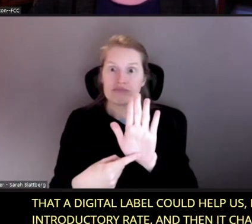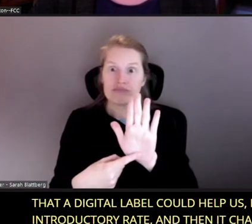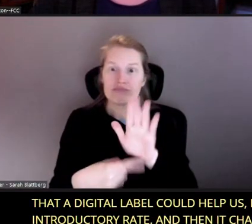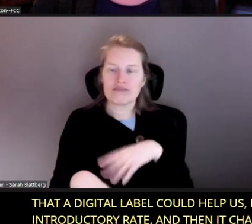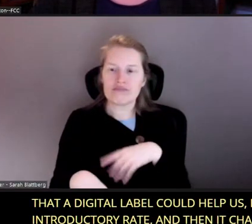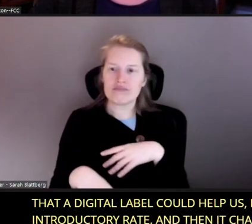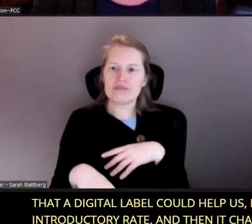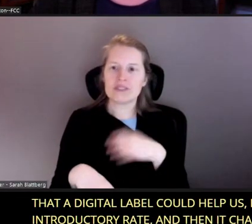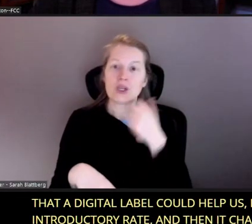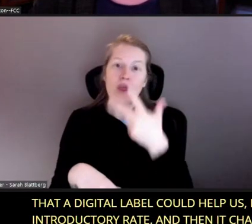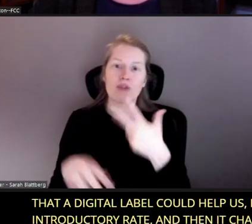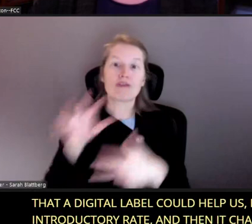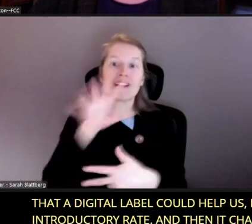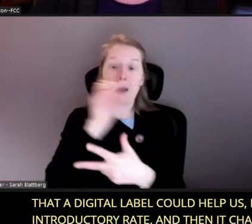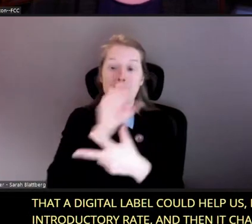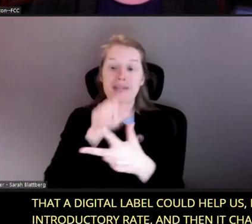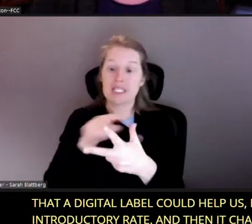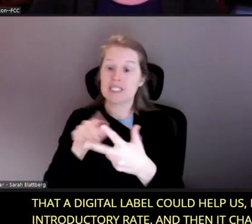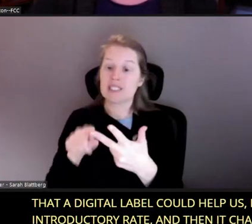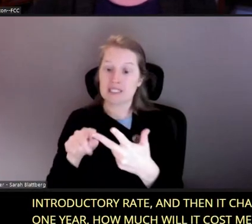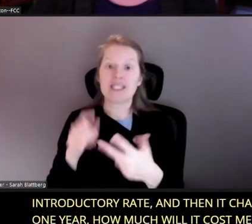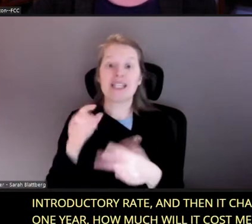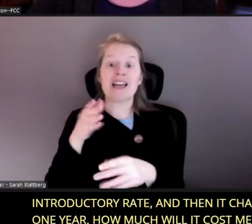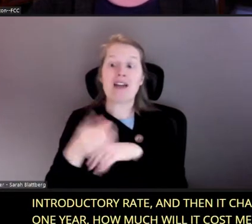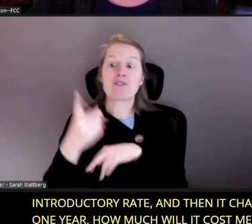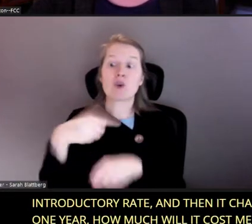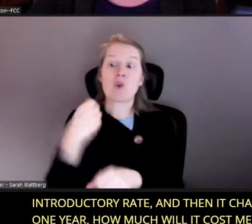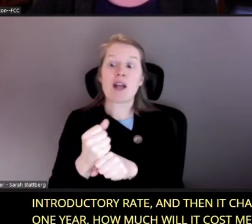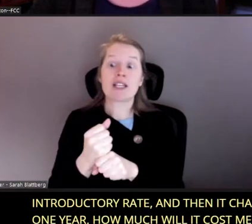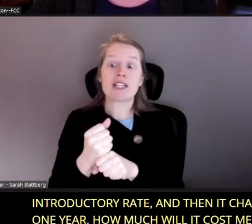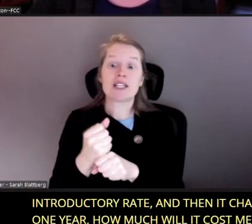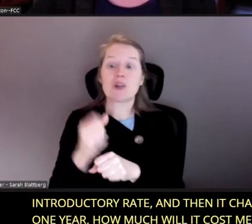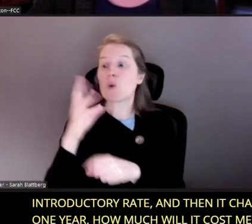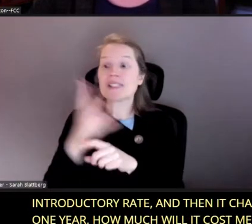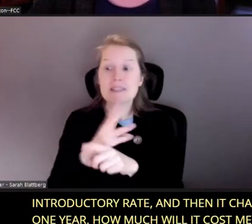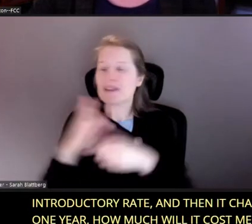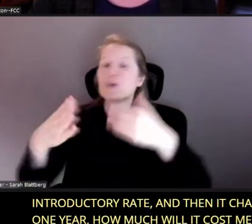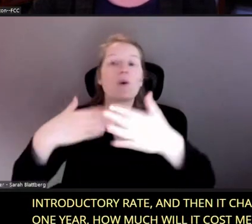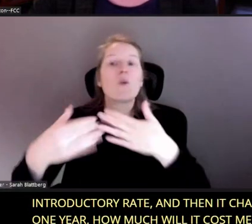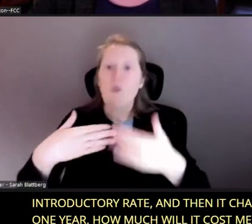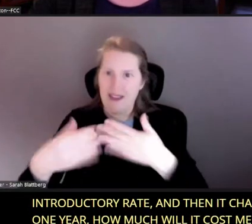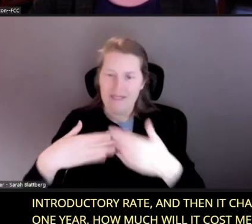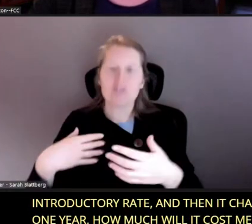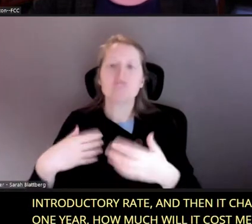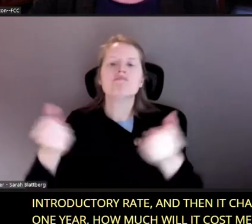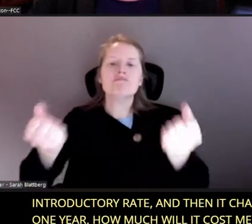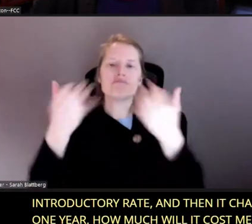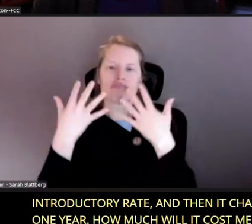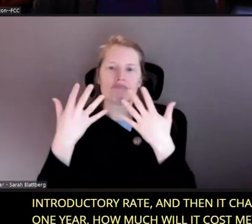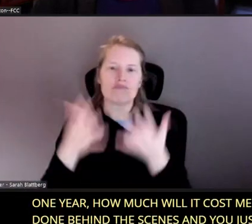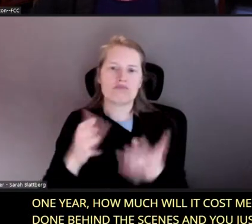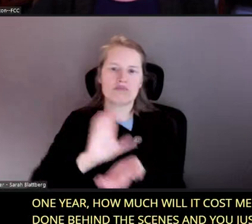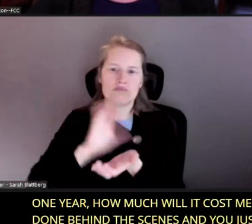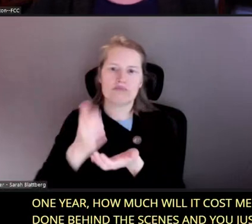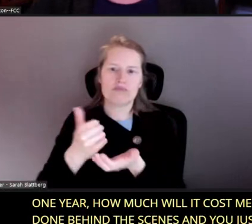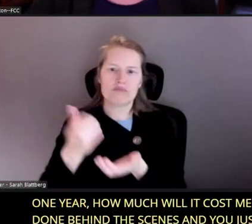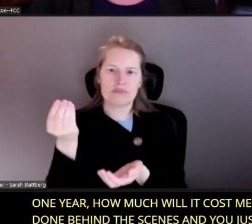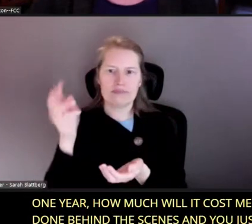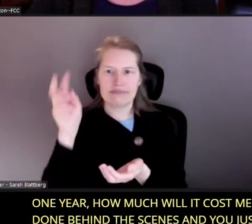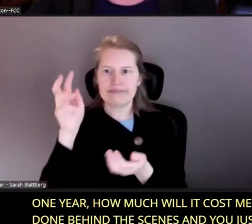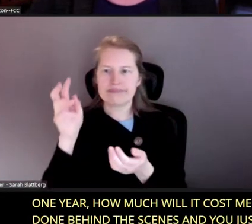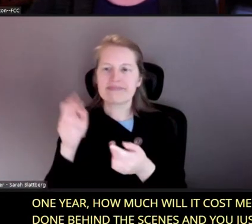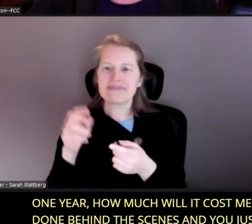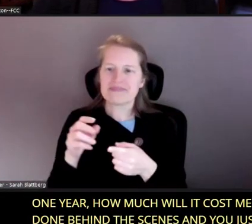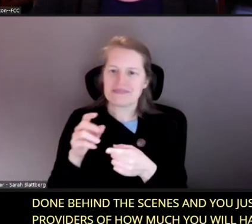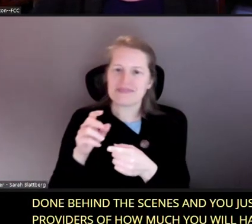three providers of how much you will have spent after 1 year or 6 months or whatever length of time you want. I love this, Dr.